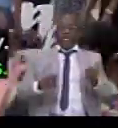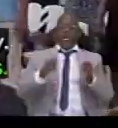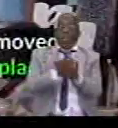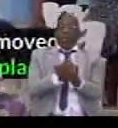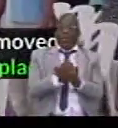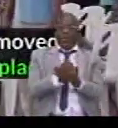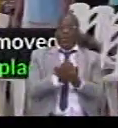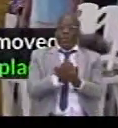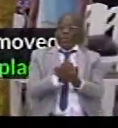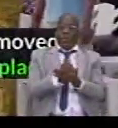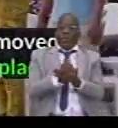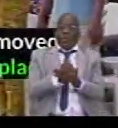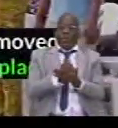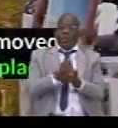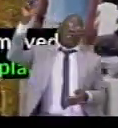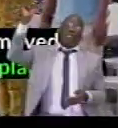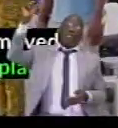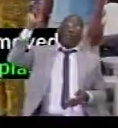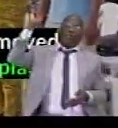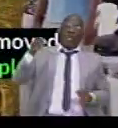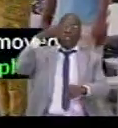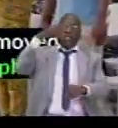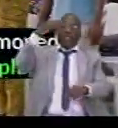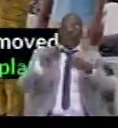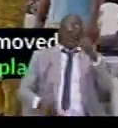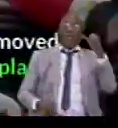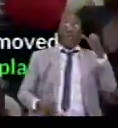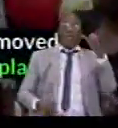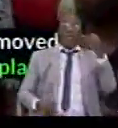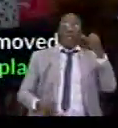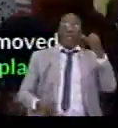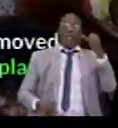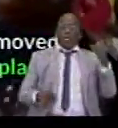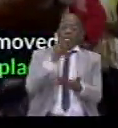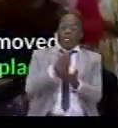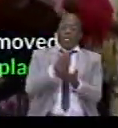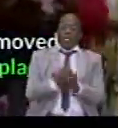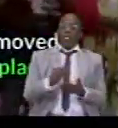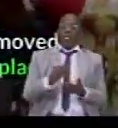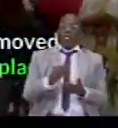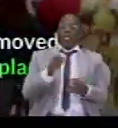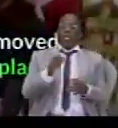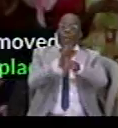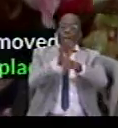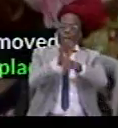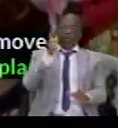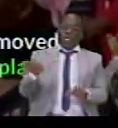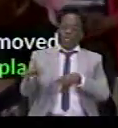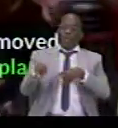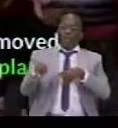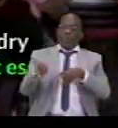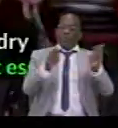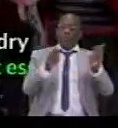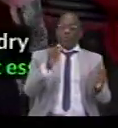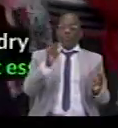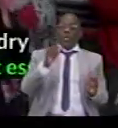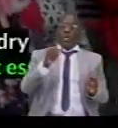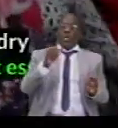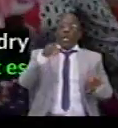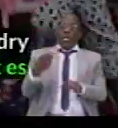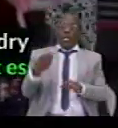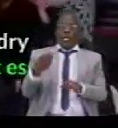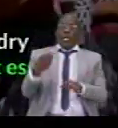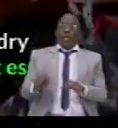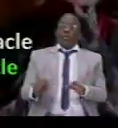testify, amen. At the final amen, mountains shall be moved. At the final final amen. All the tears will